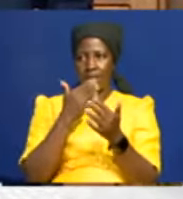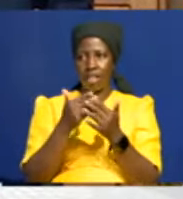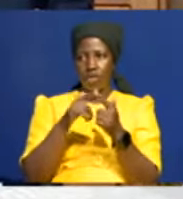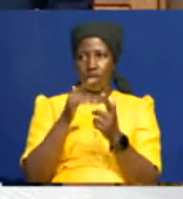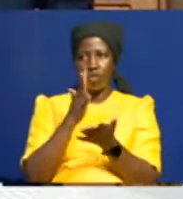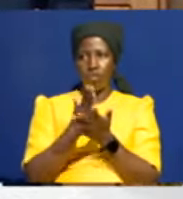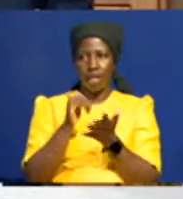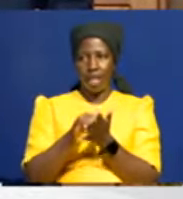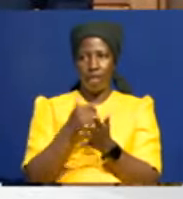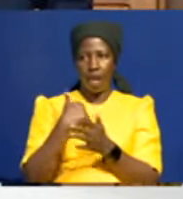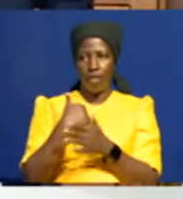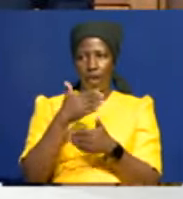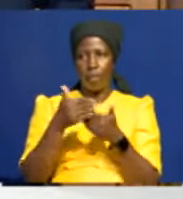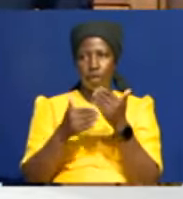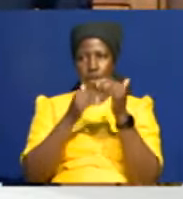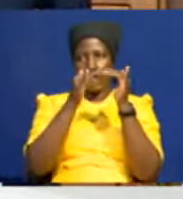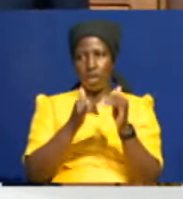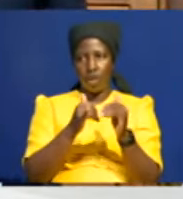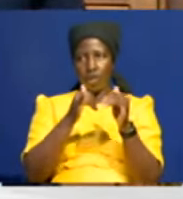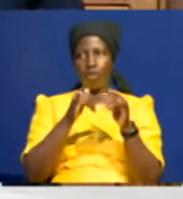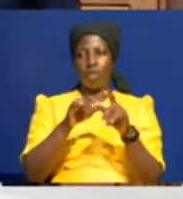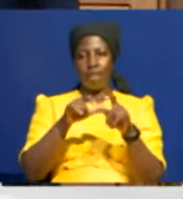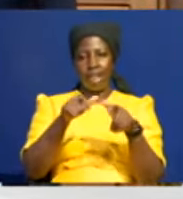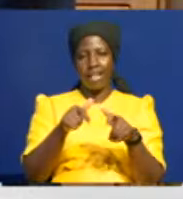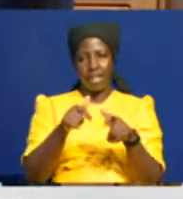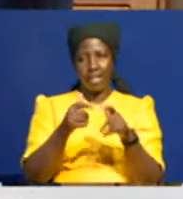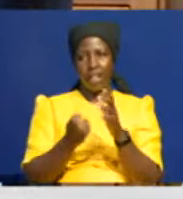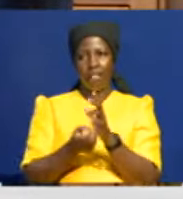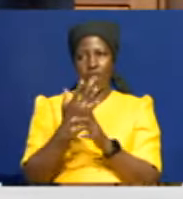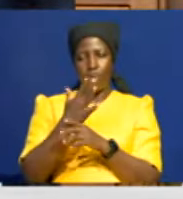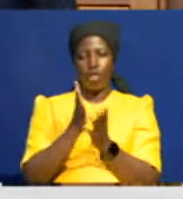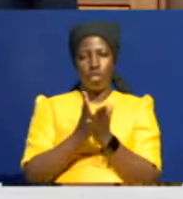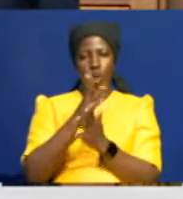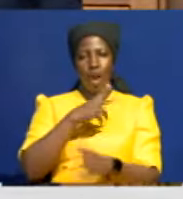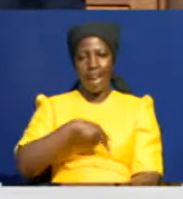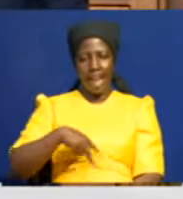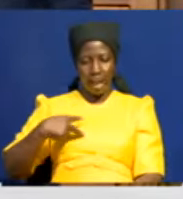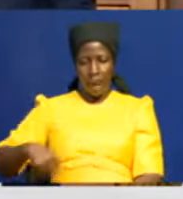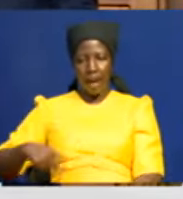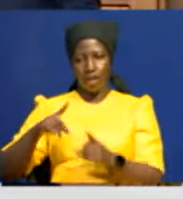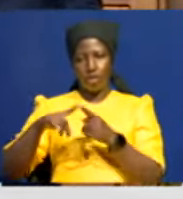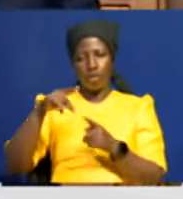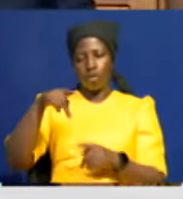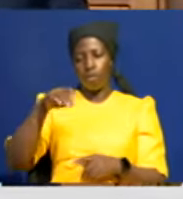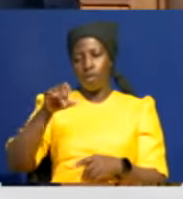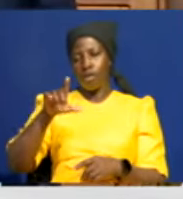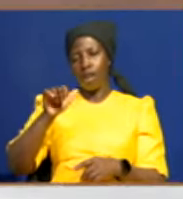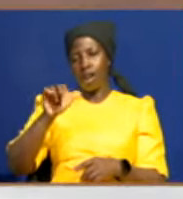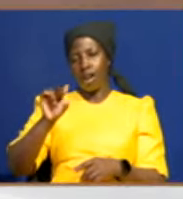a new gas pipeline from the Norwegian shelf through Denmark to Poland. All these